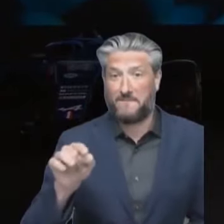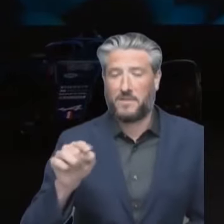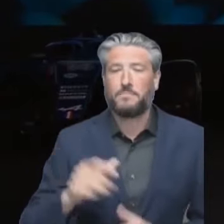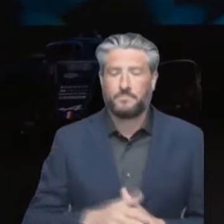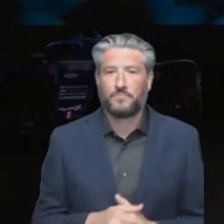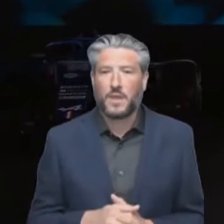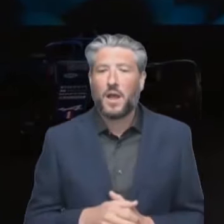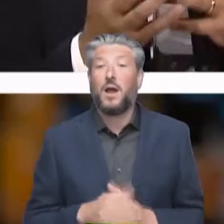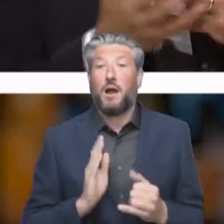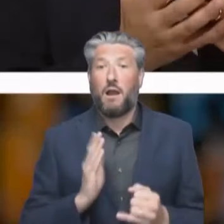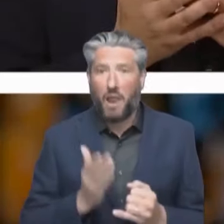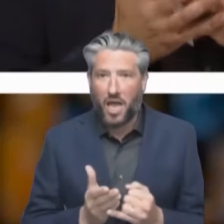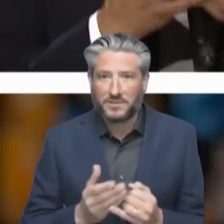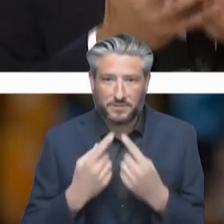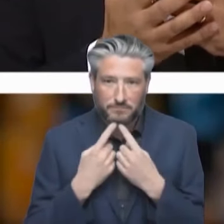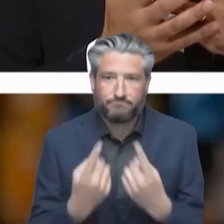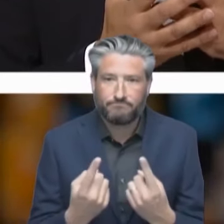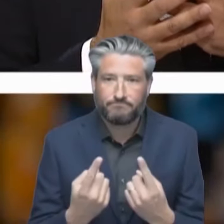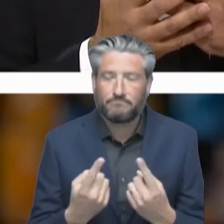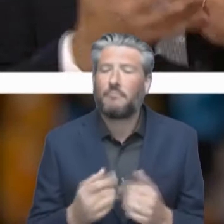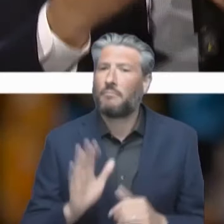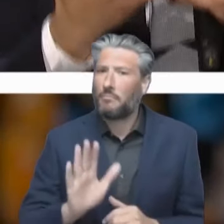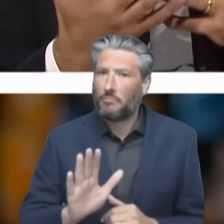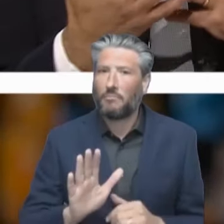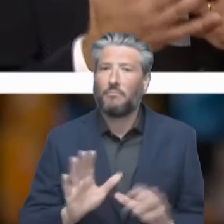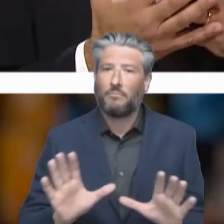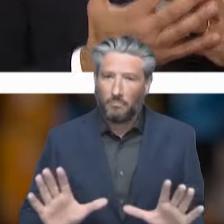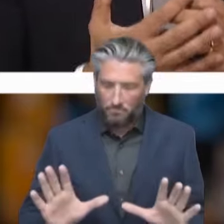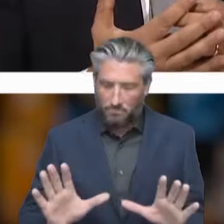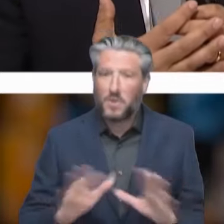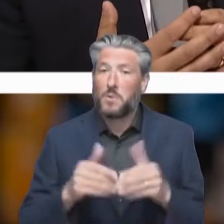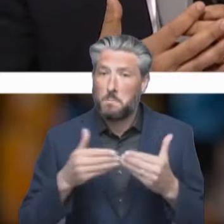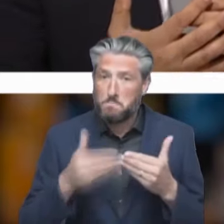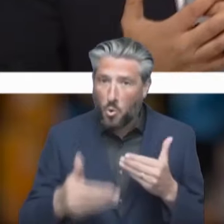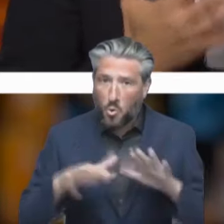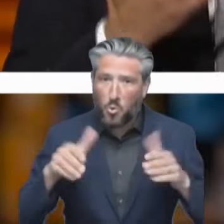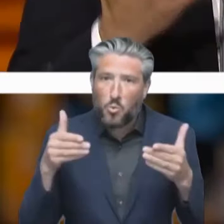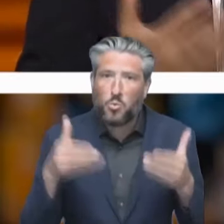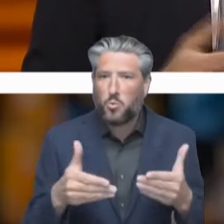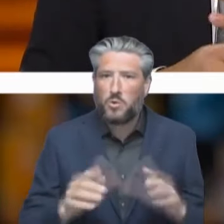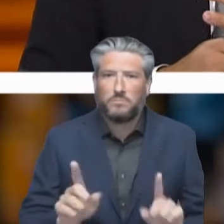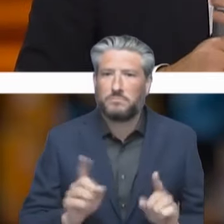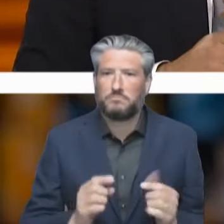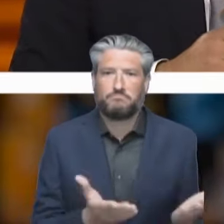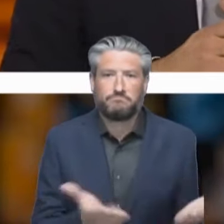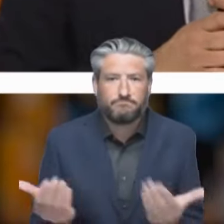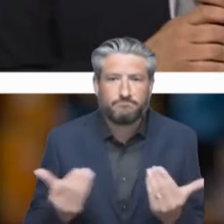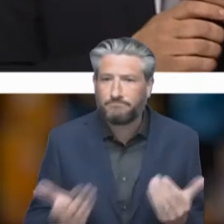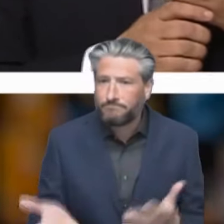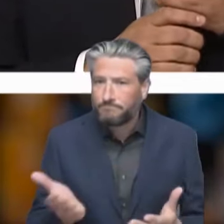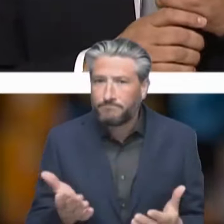working in the upstream part in order to attract more young women towards our industry and towards our company.